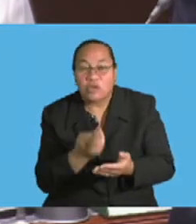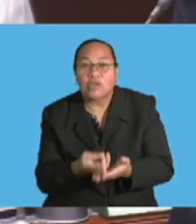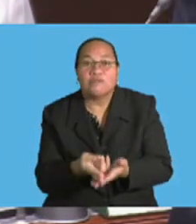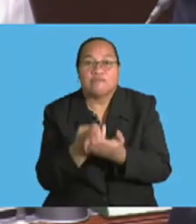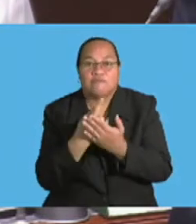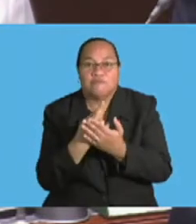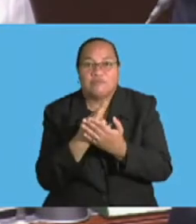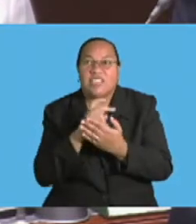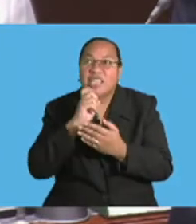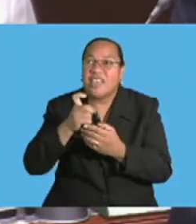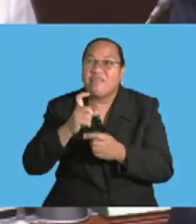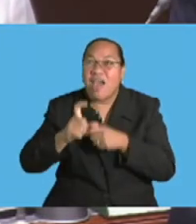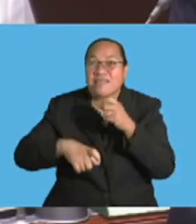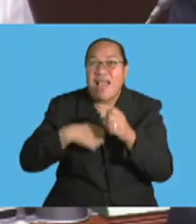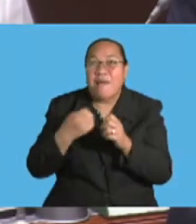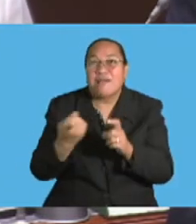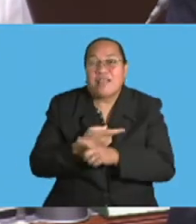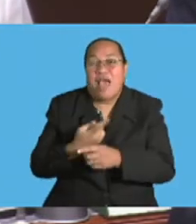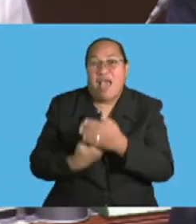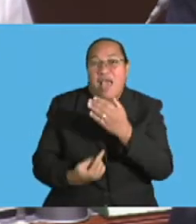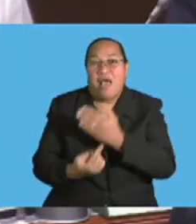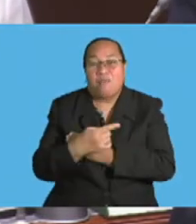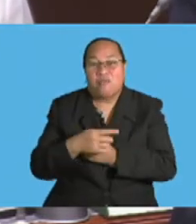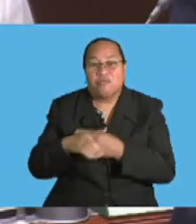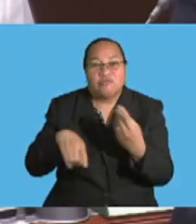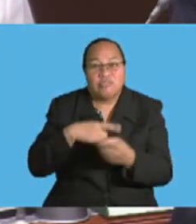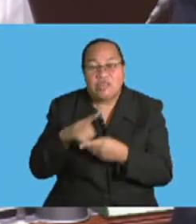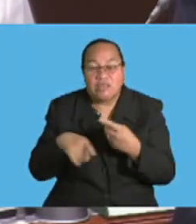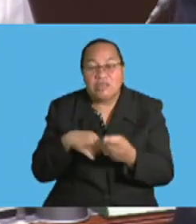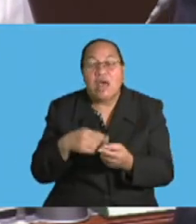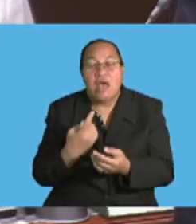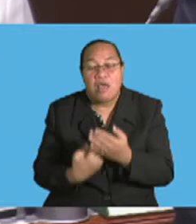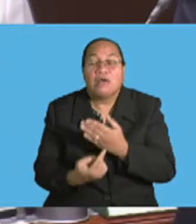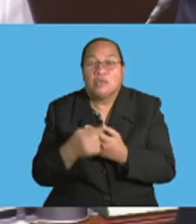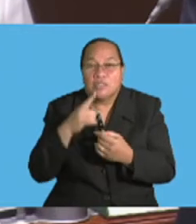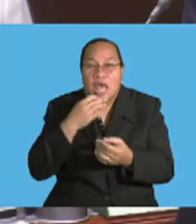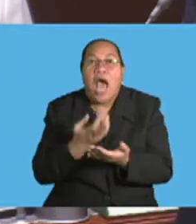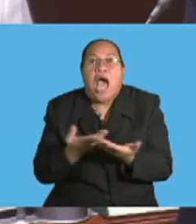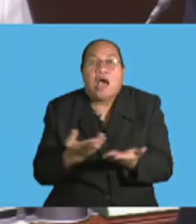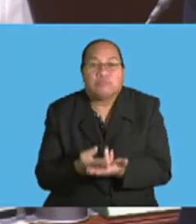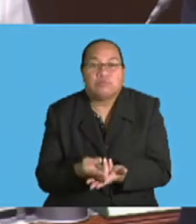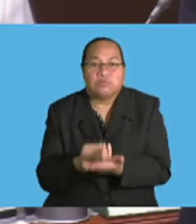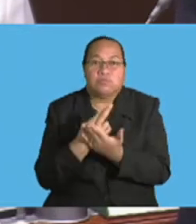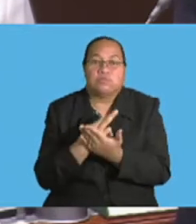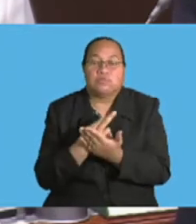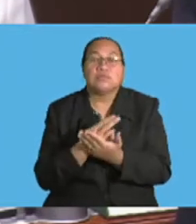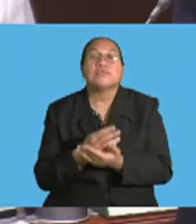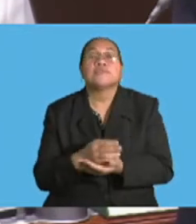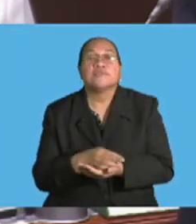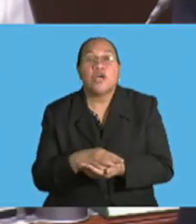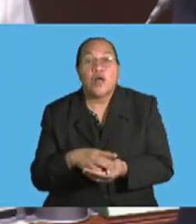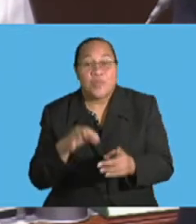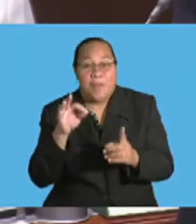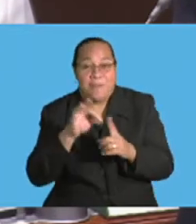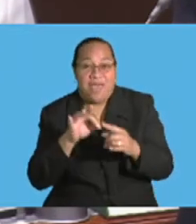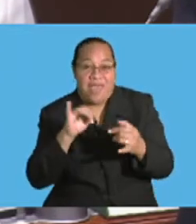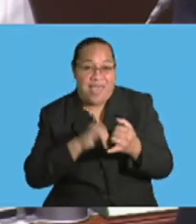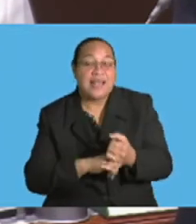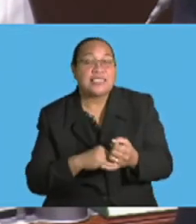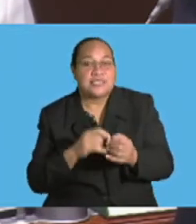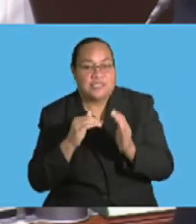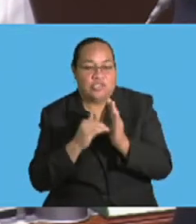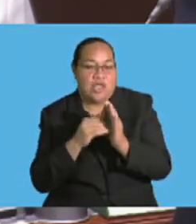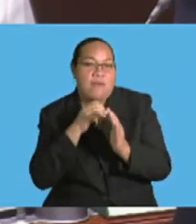against the impacts of climate change and natural disasters. The Permanent Secretary is the Chairman of the